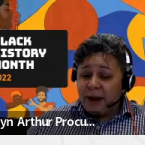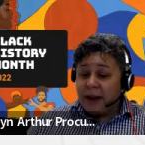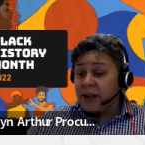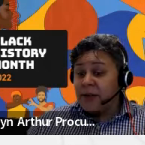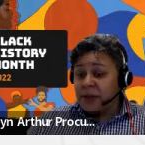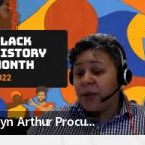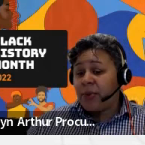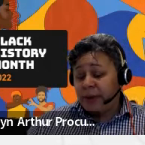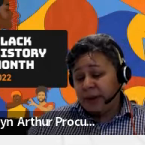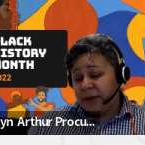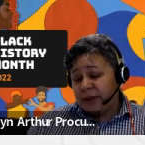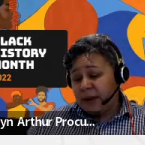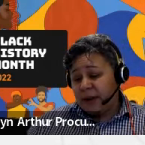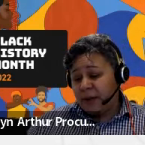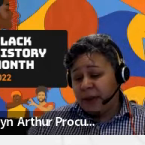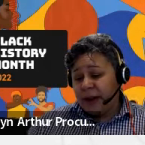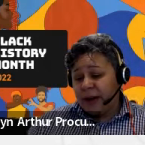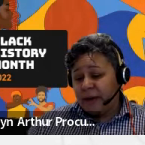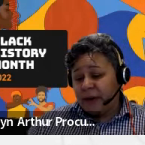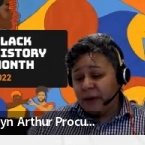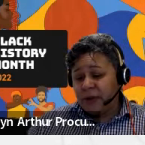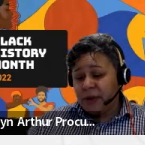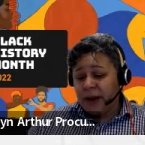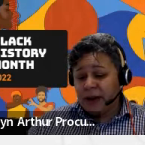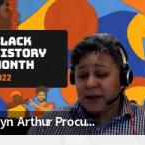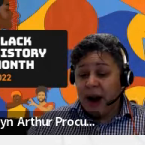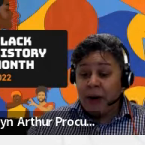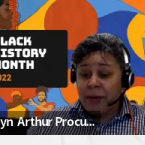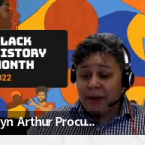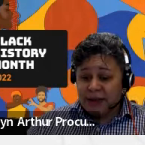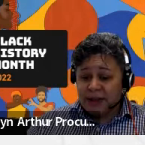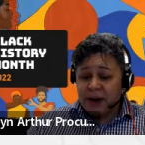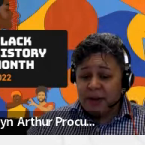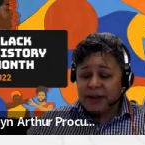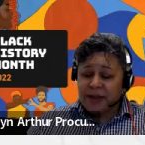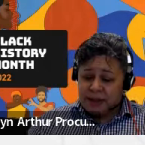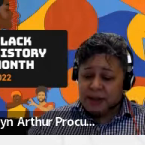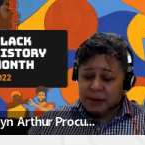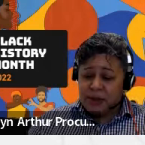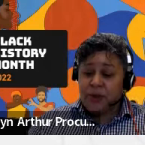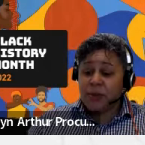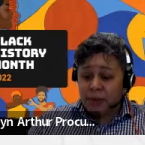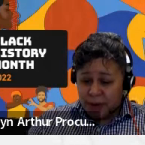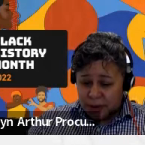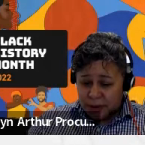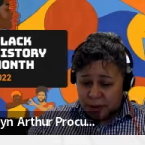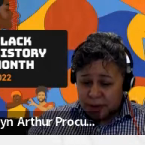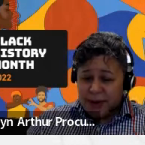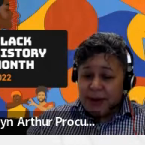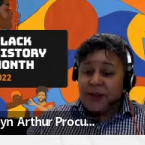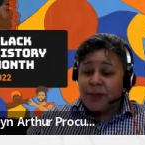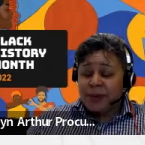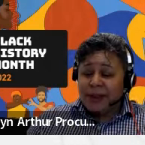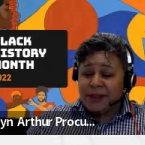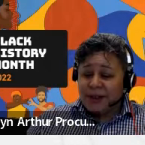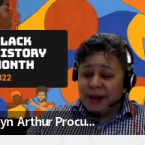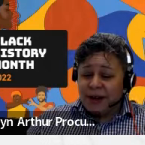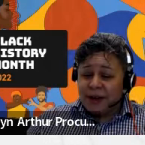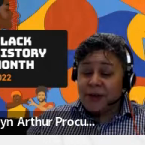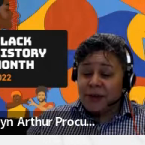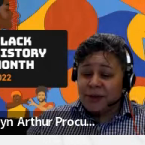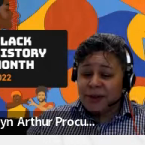have individual appointments with any of you. So that's our business. Our business is to support you. So